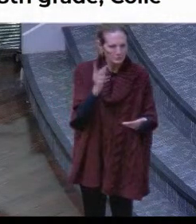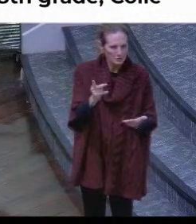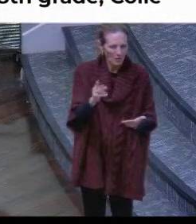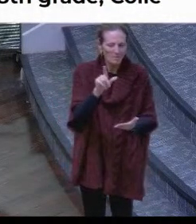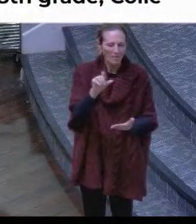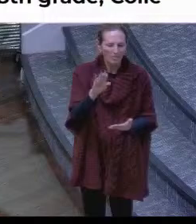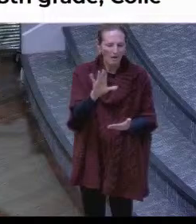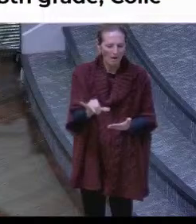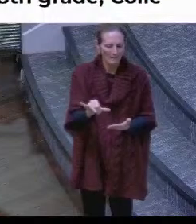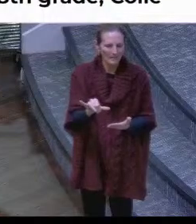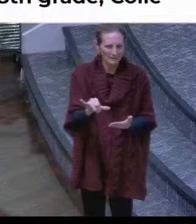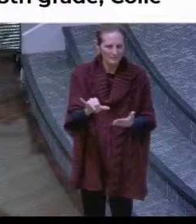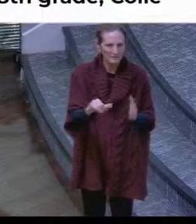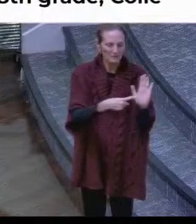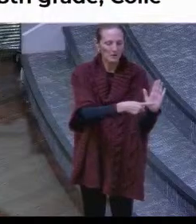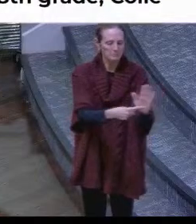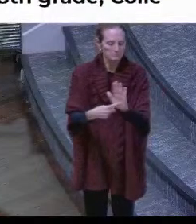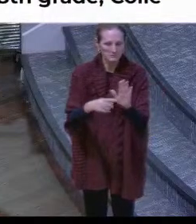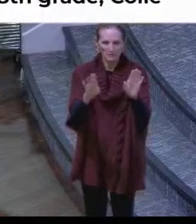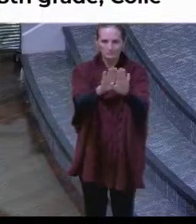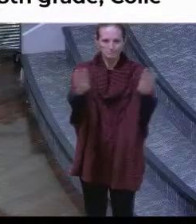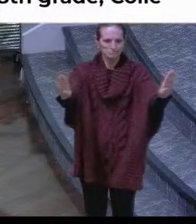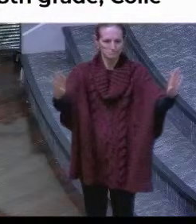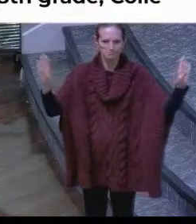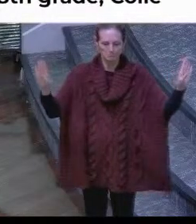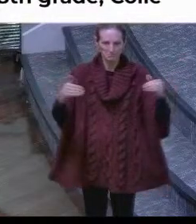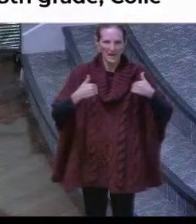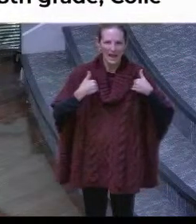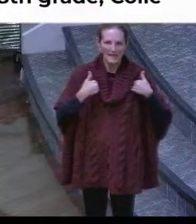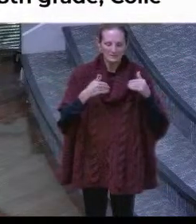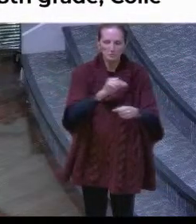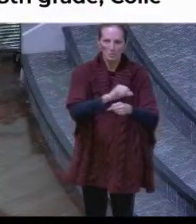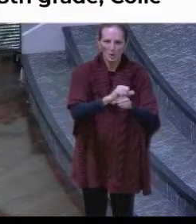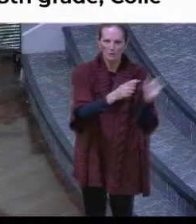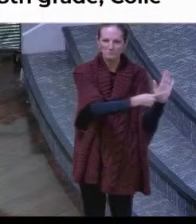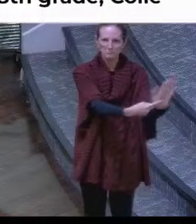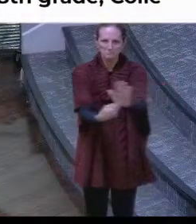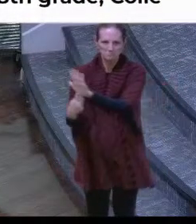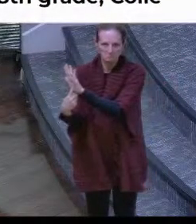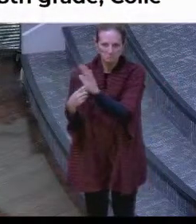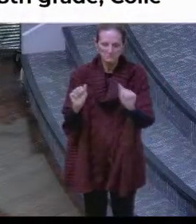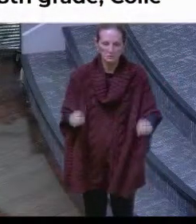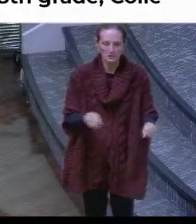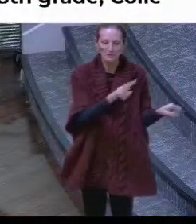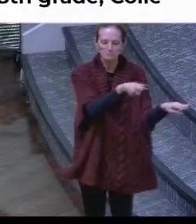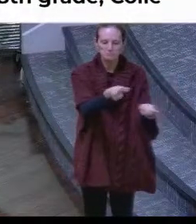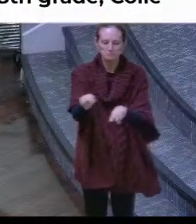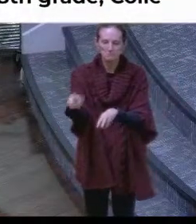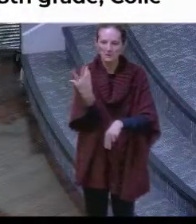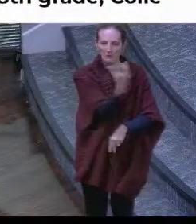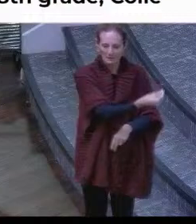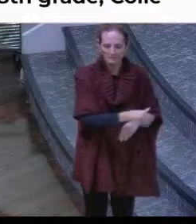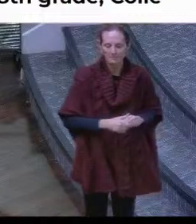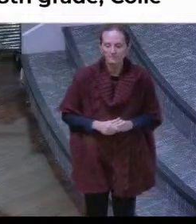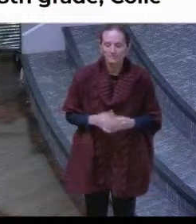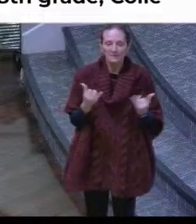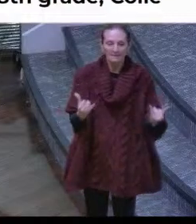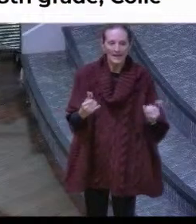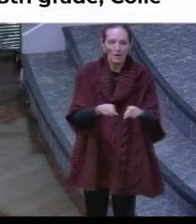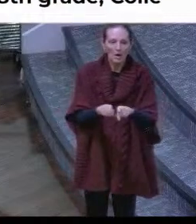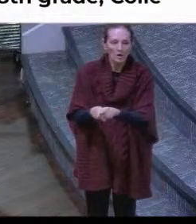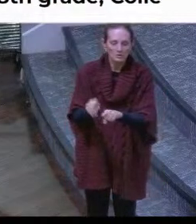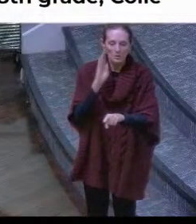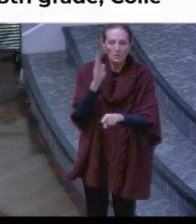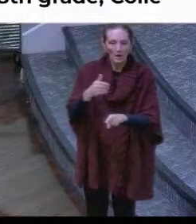invite you and encourage everyone to take a look on your way out. These students will also be featured in a special video that will premiere